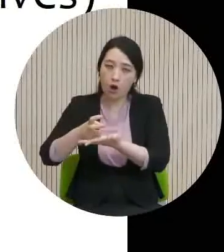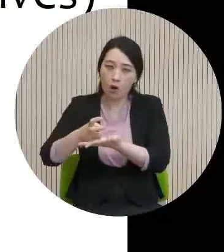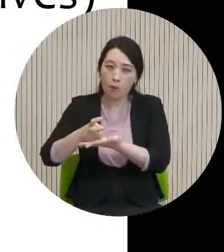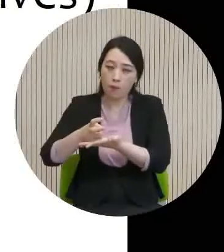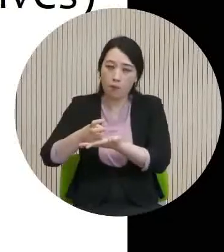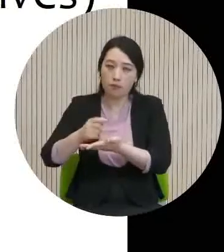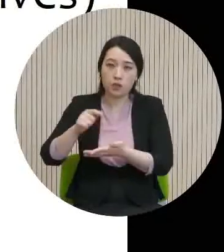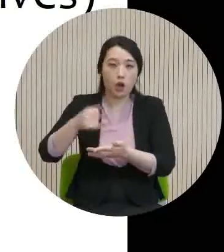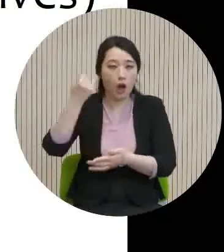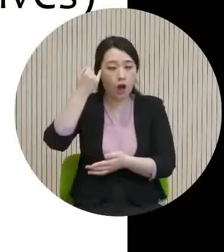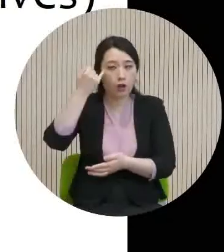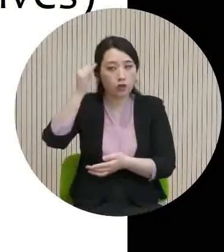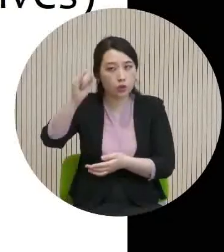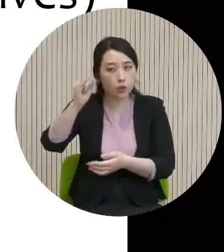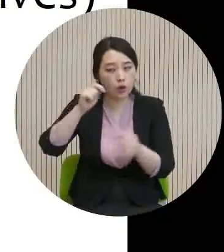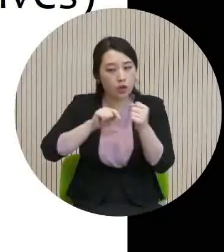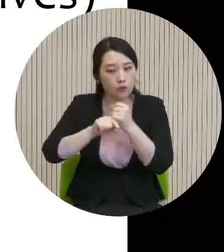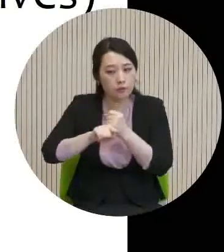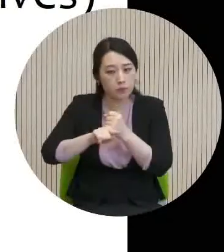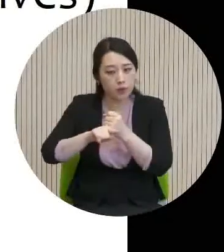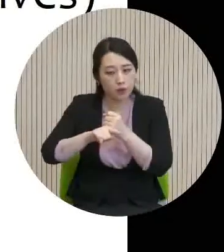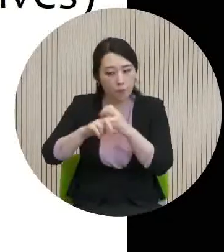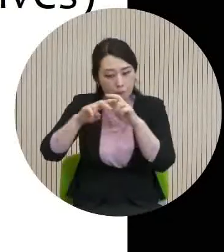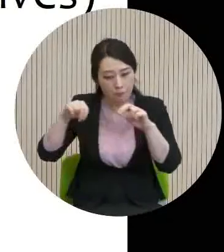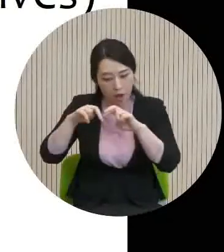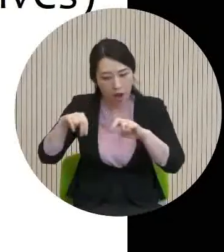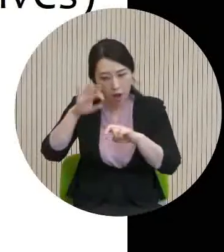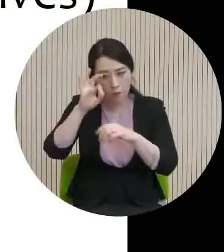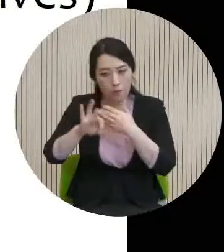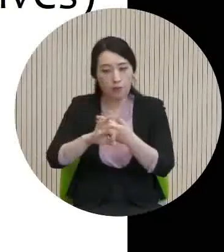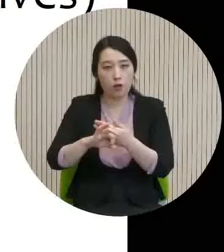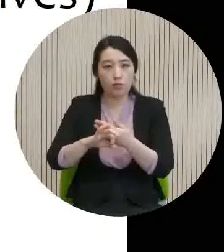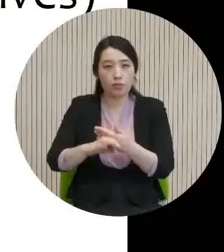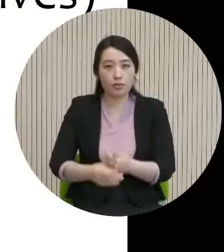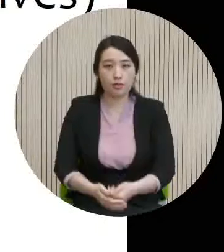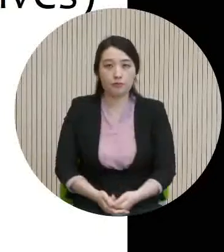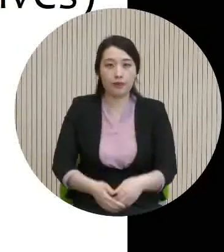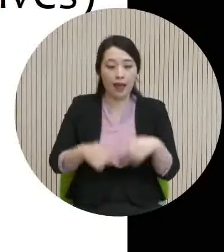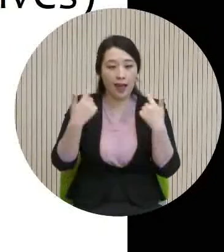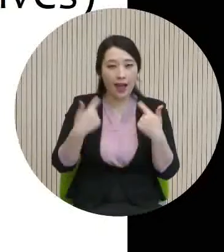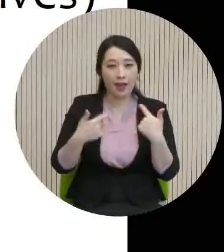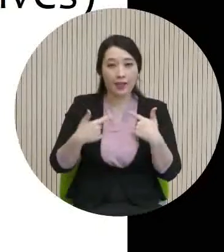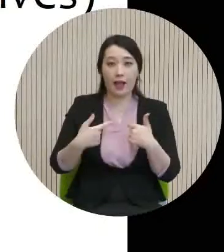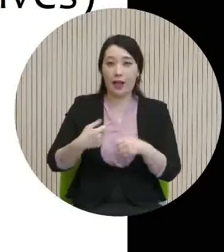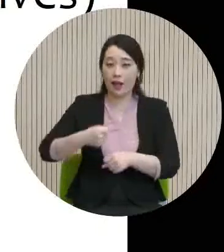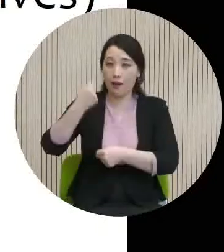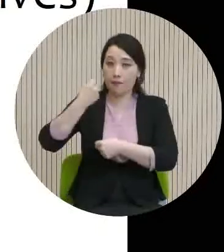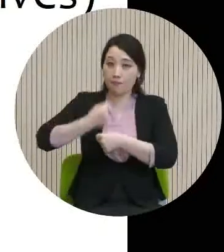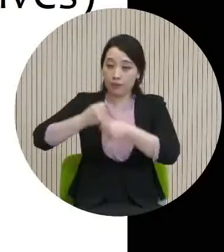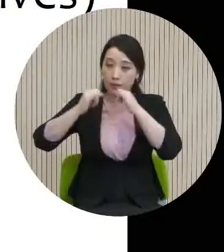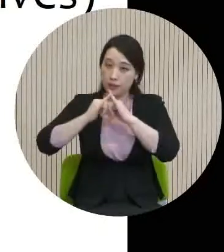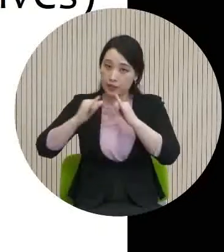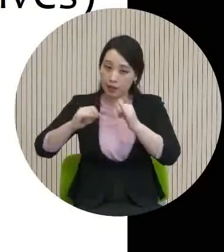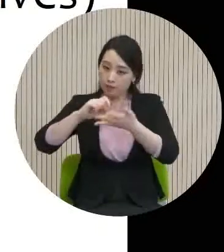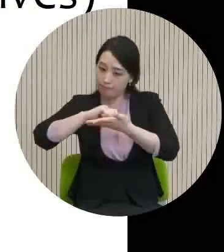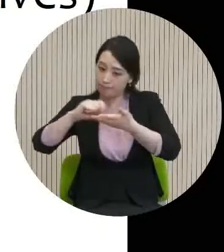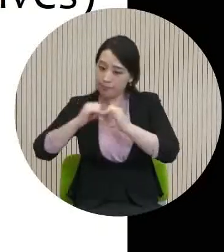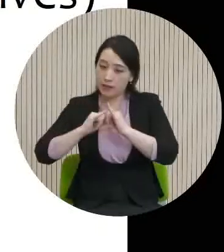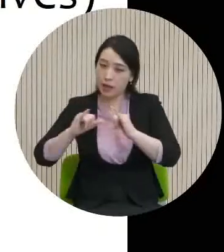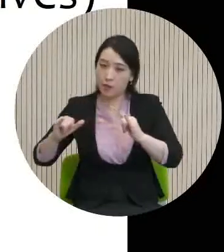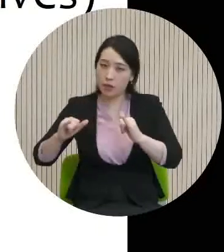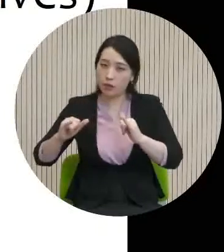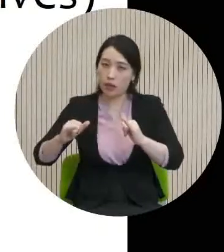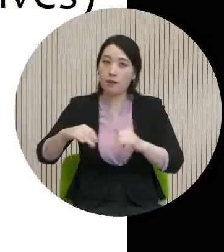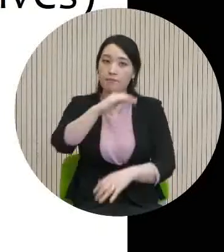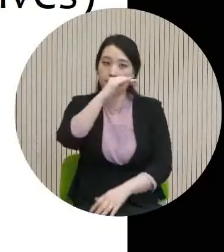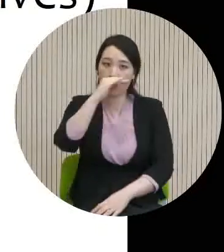always a need to find the balance between what is fair to creators and the wider